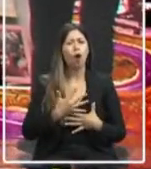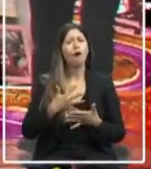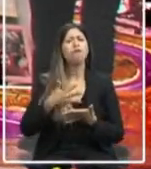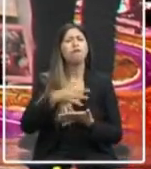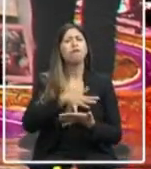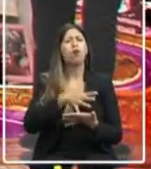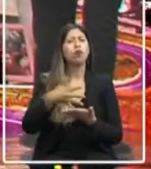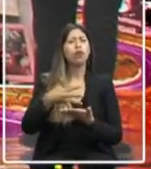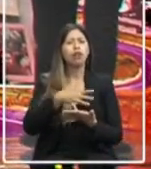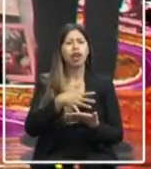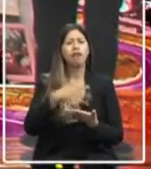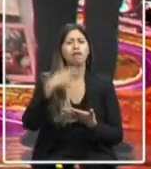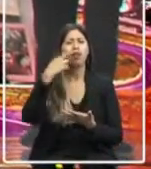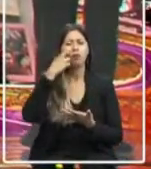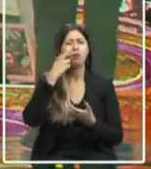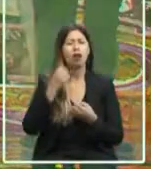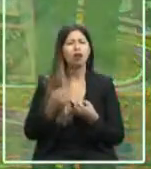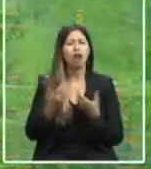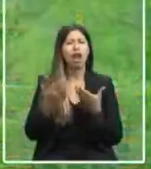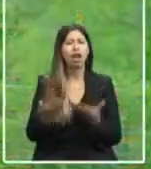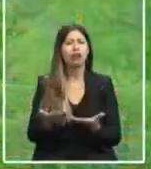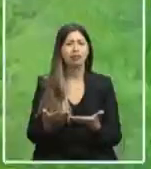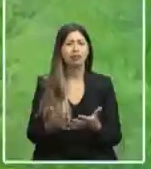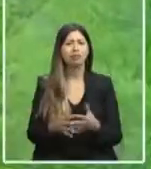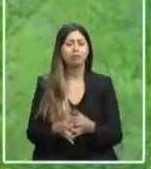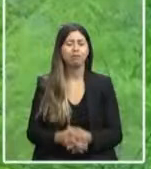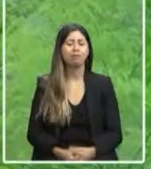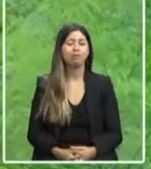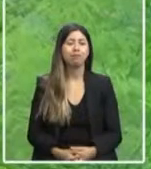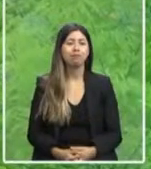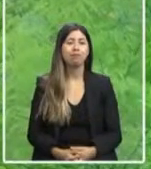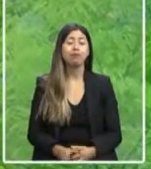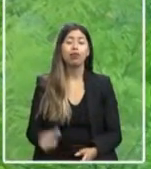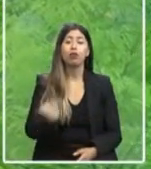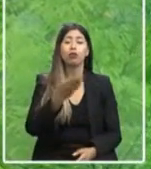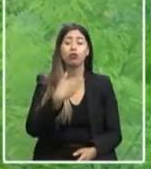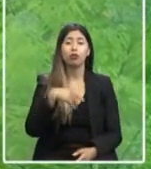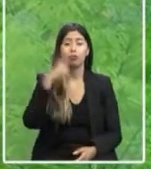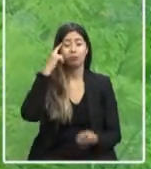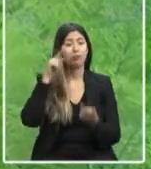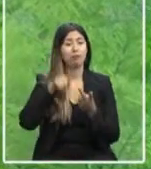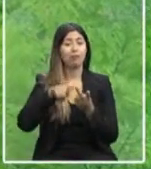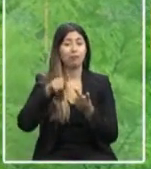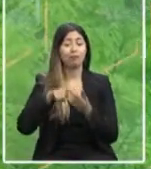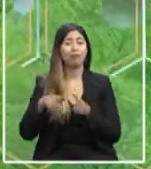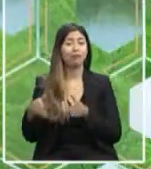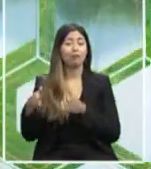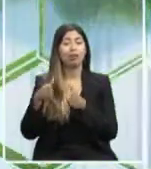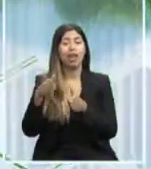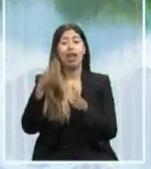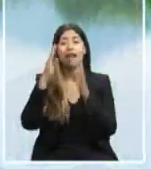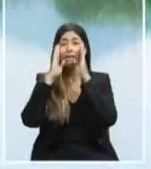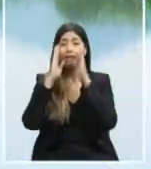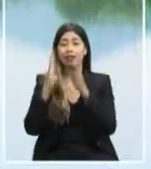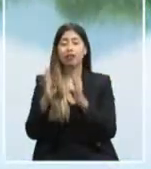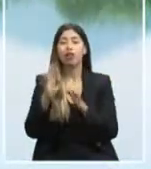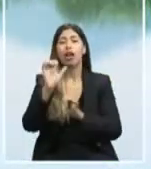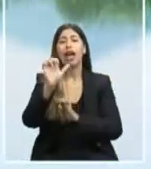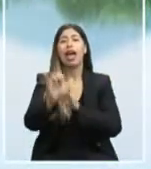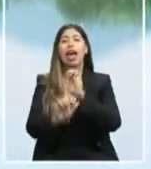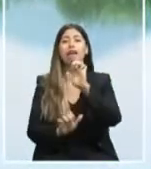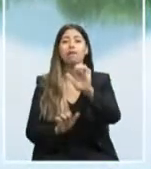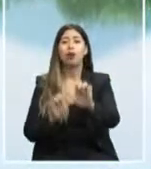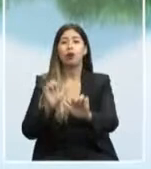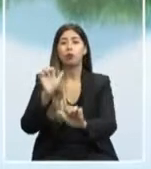So if we take the second options of an evolutionary perspective on the